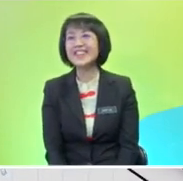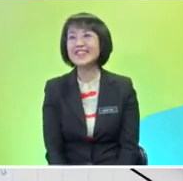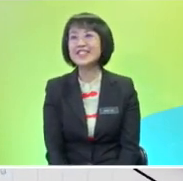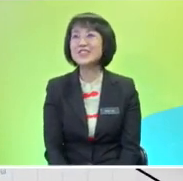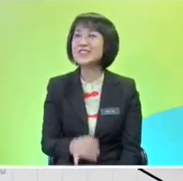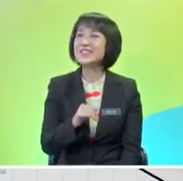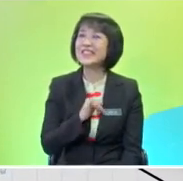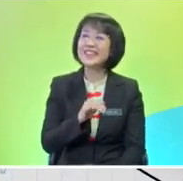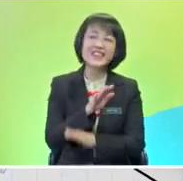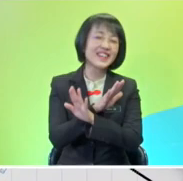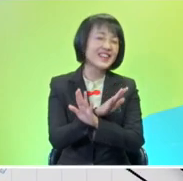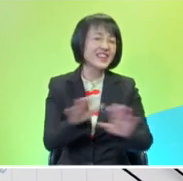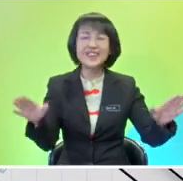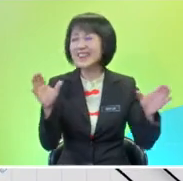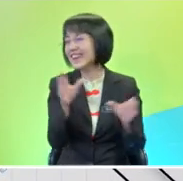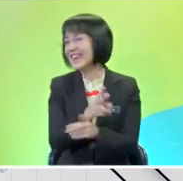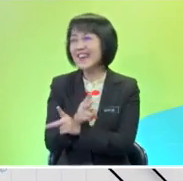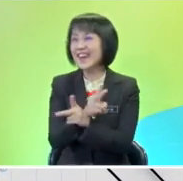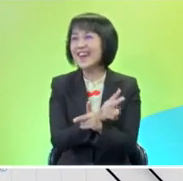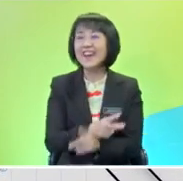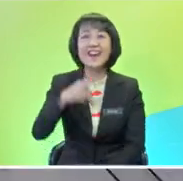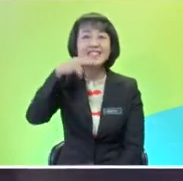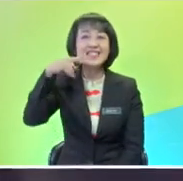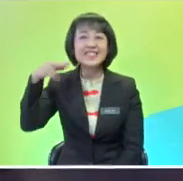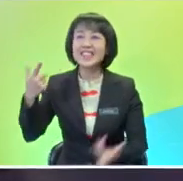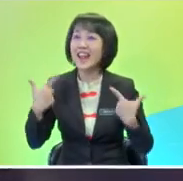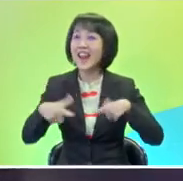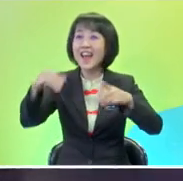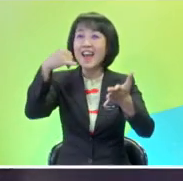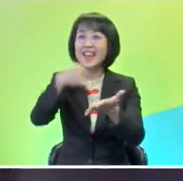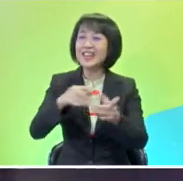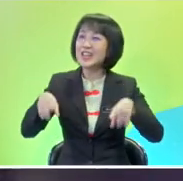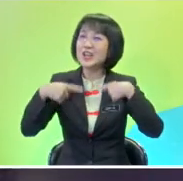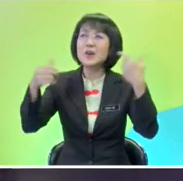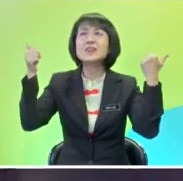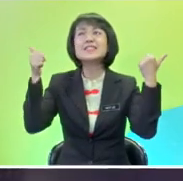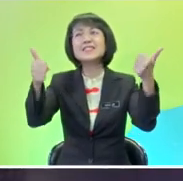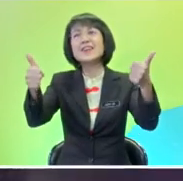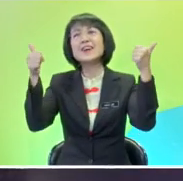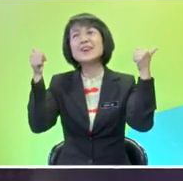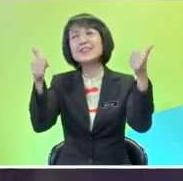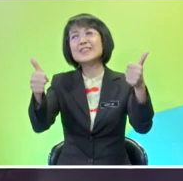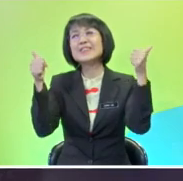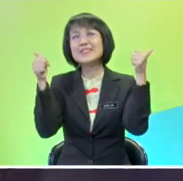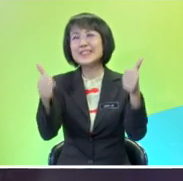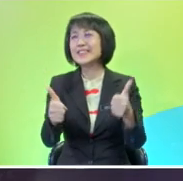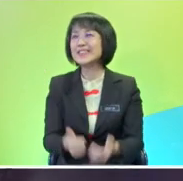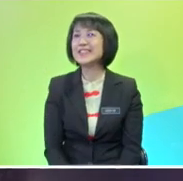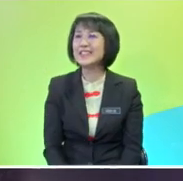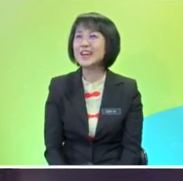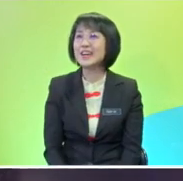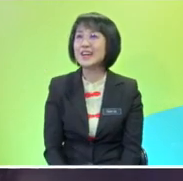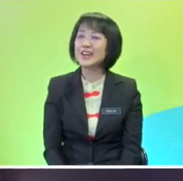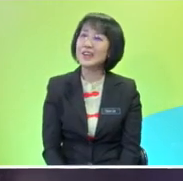care. Wow. Yes! Yes, wow, Irene! So good! Irene, what do you say when you can sing?